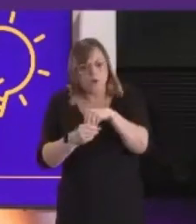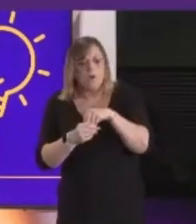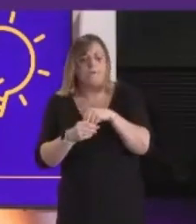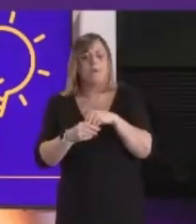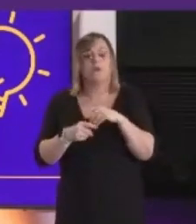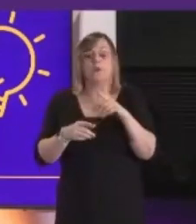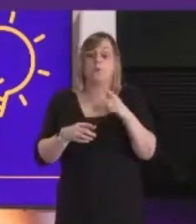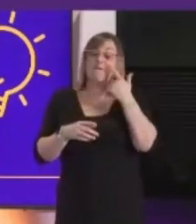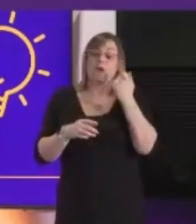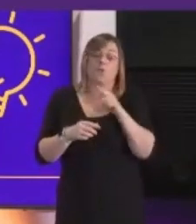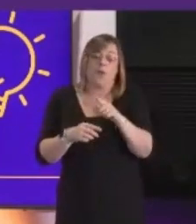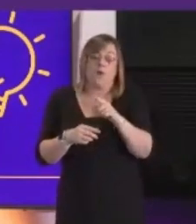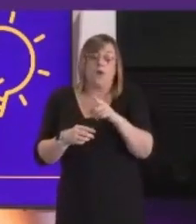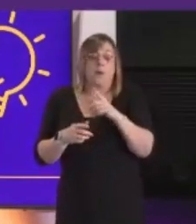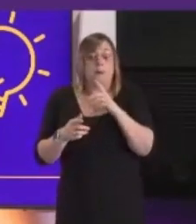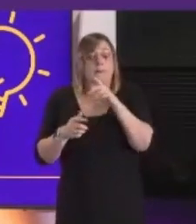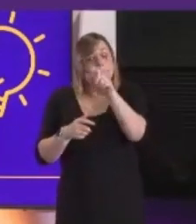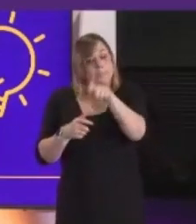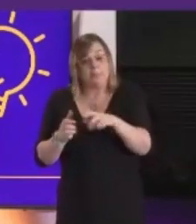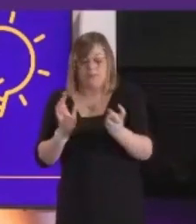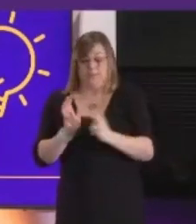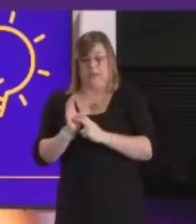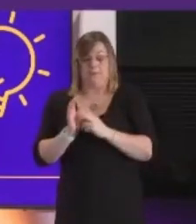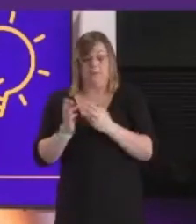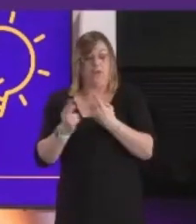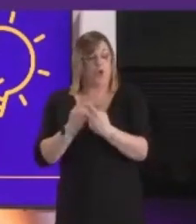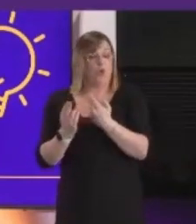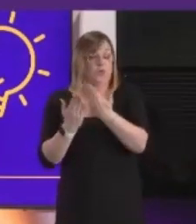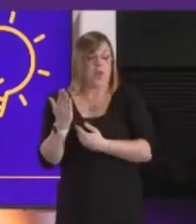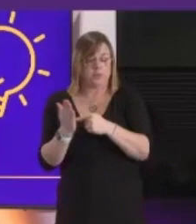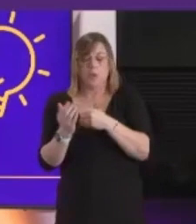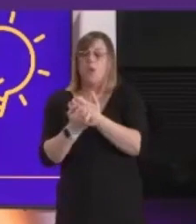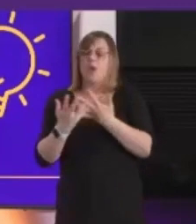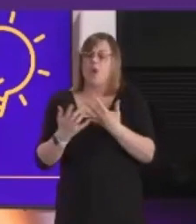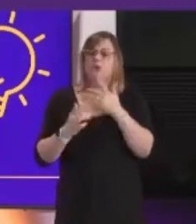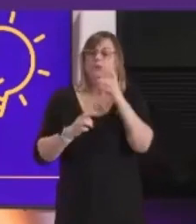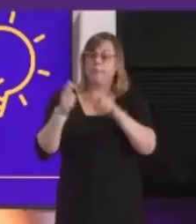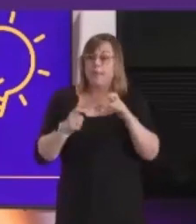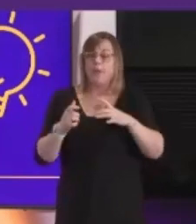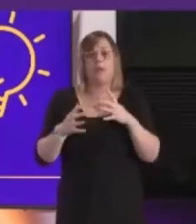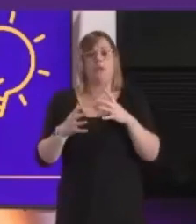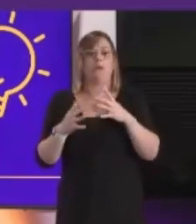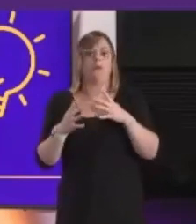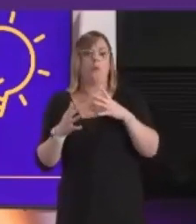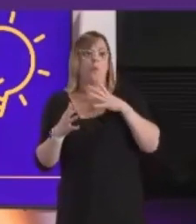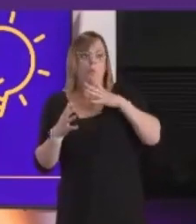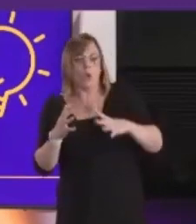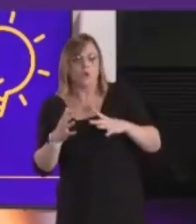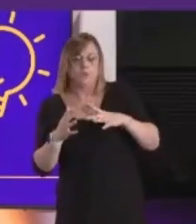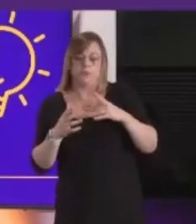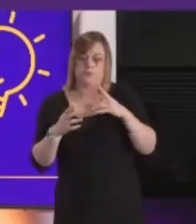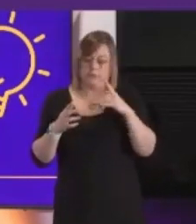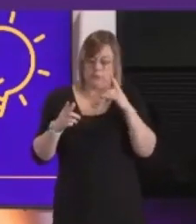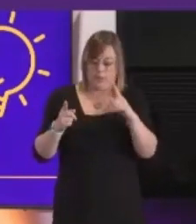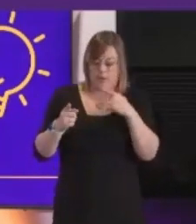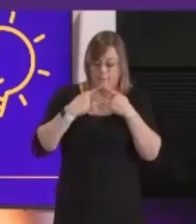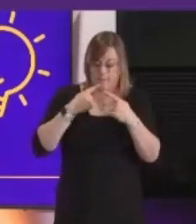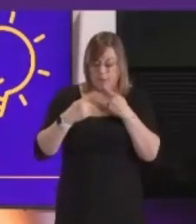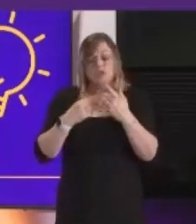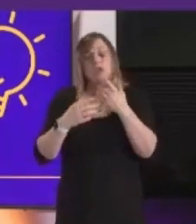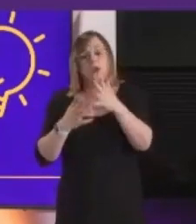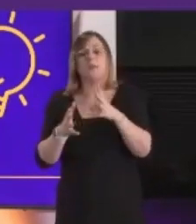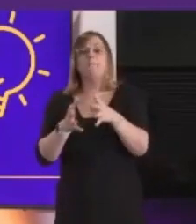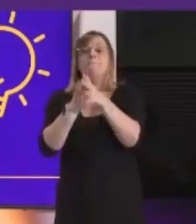that for sure. People signed up to the newsletter. We had a big rush of people joining Teams channels, and generally